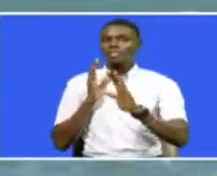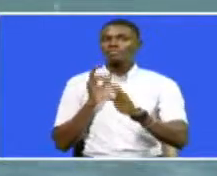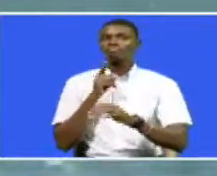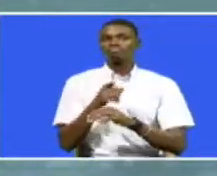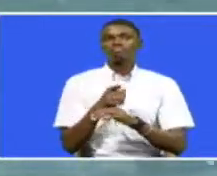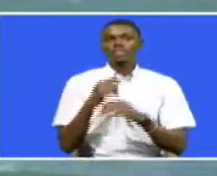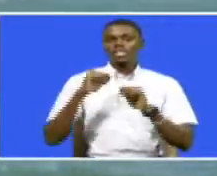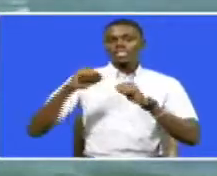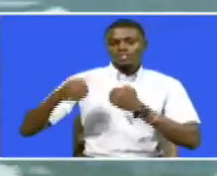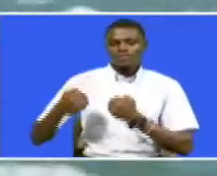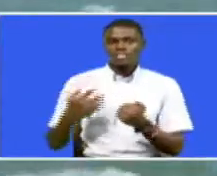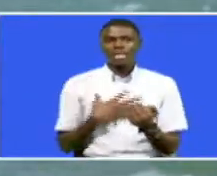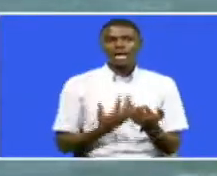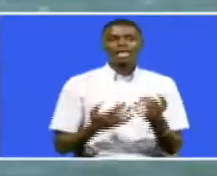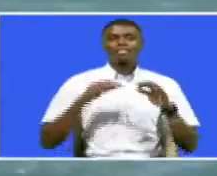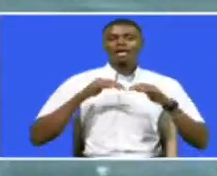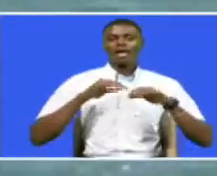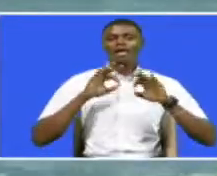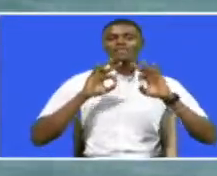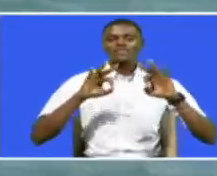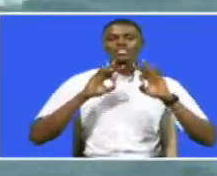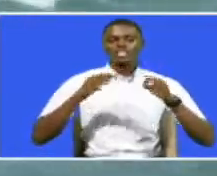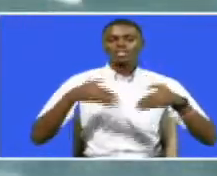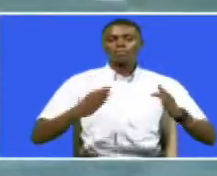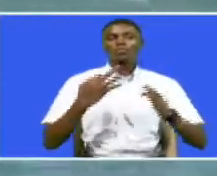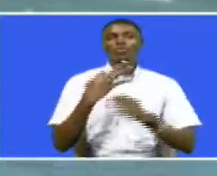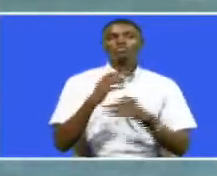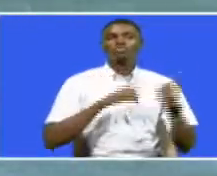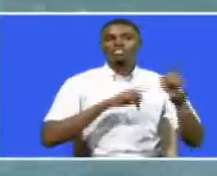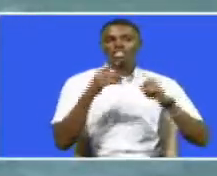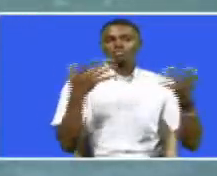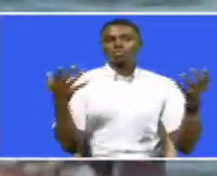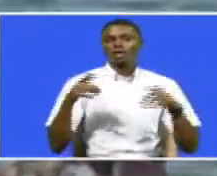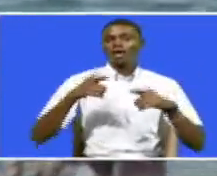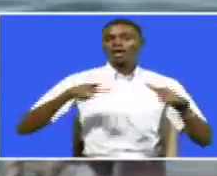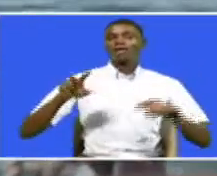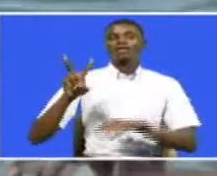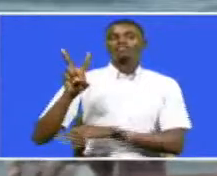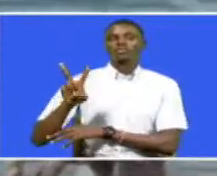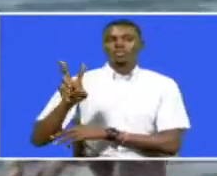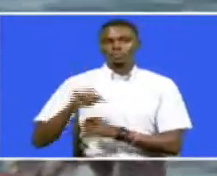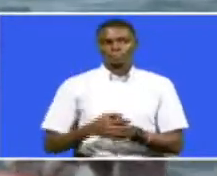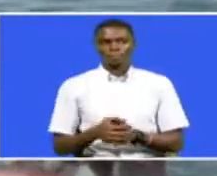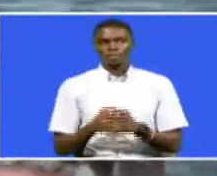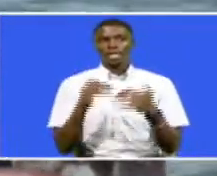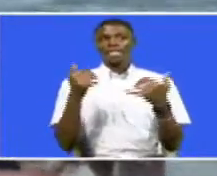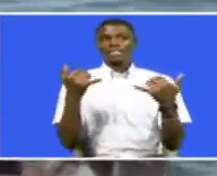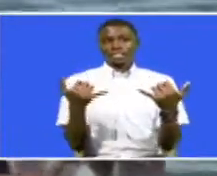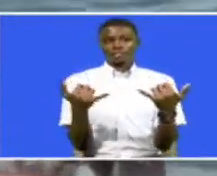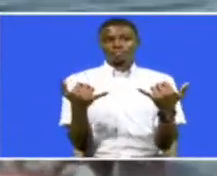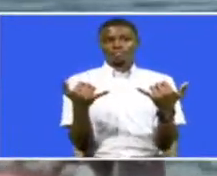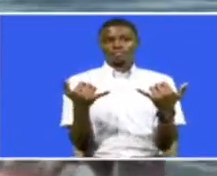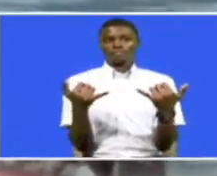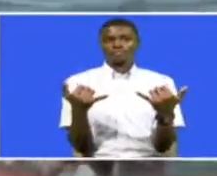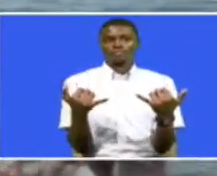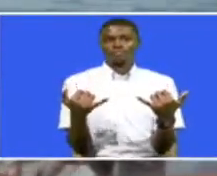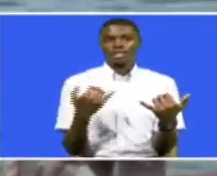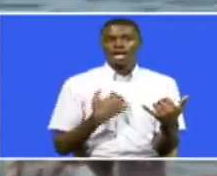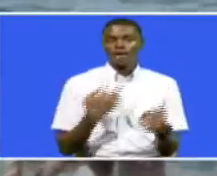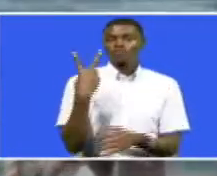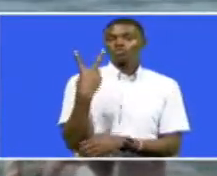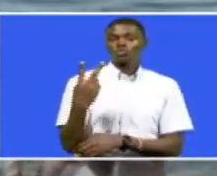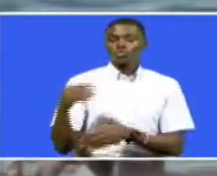as the safest and most efficient mode of transport on Lake Victoria. We are currently running two